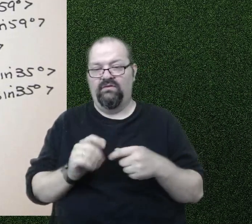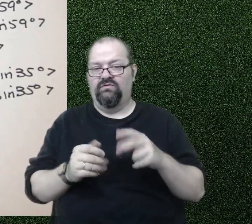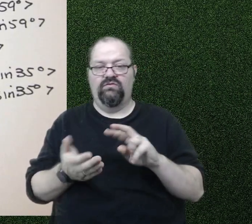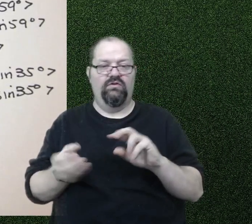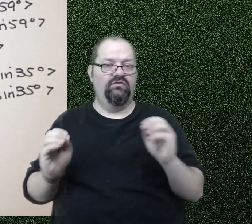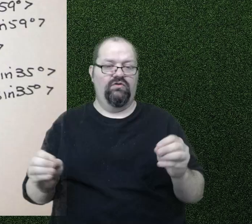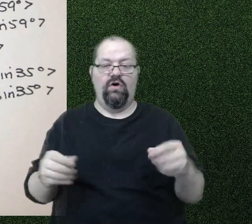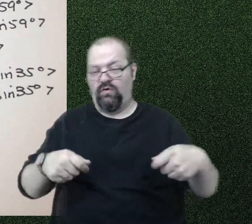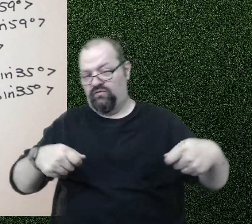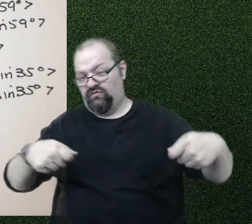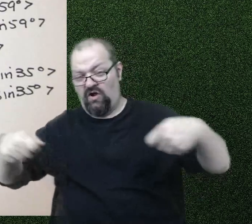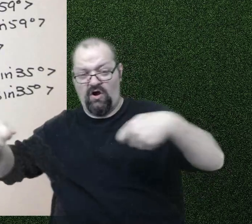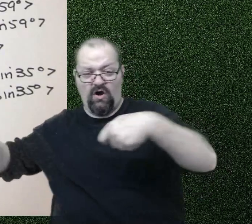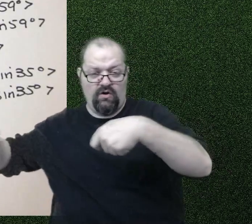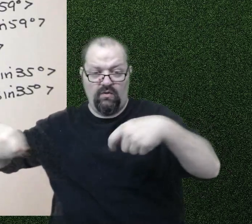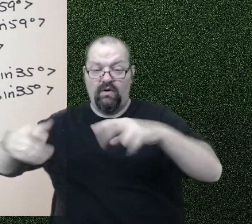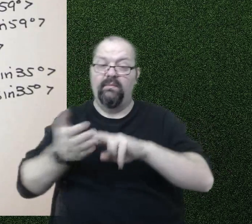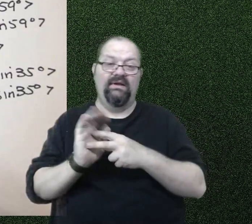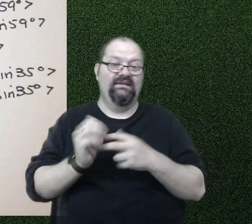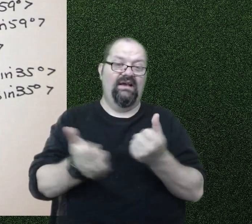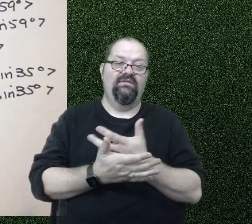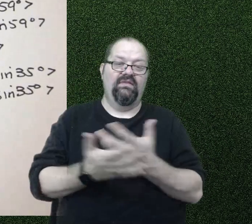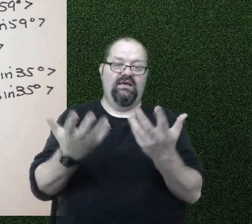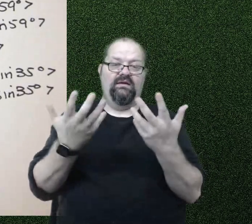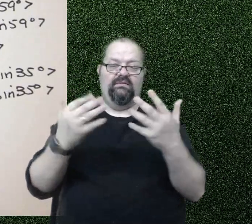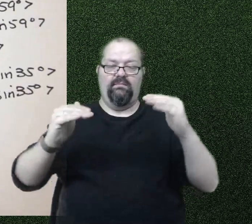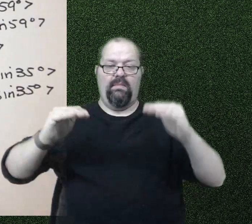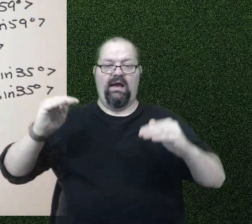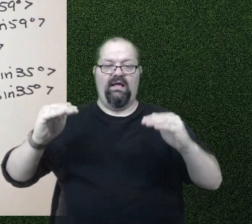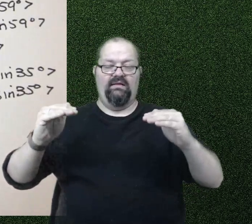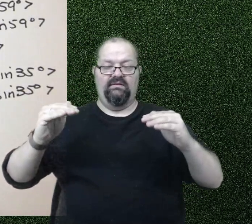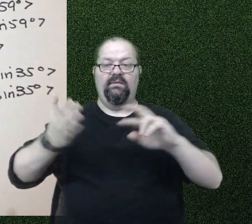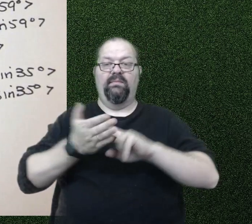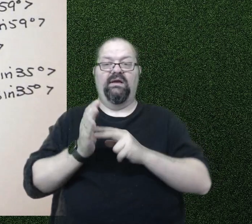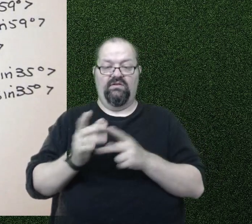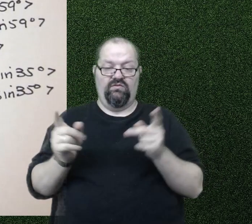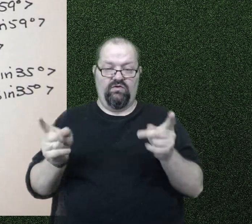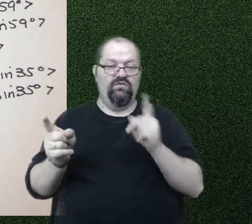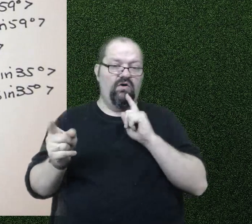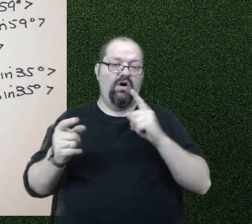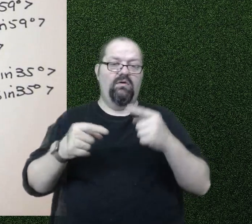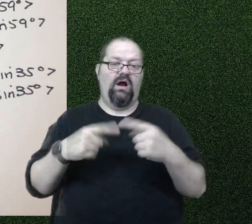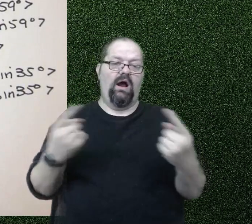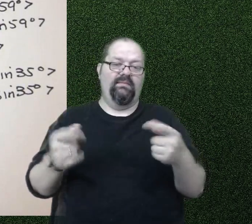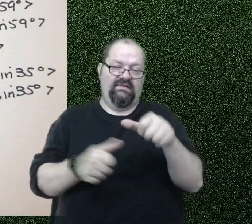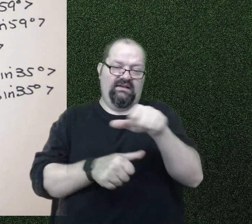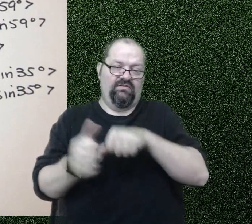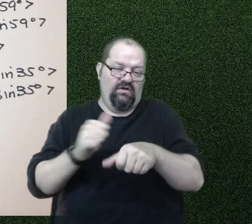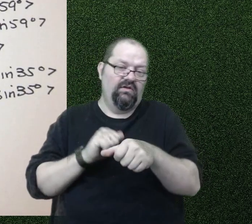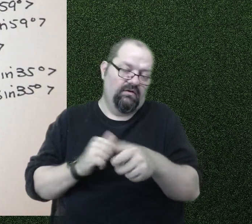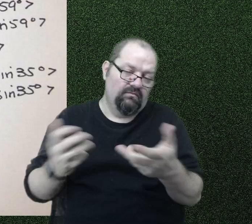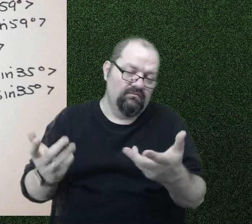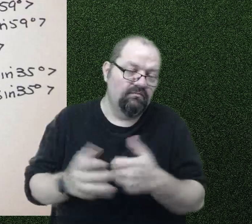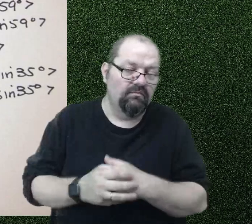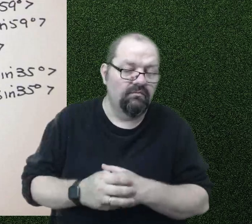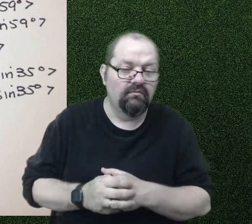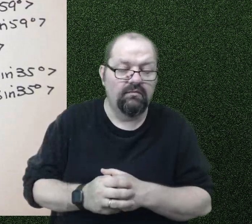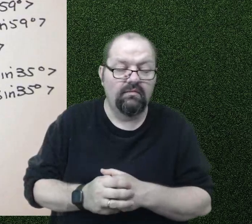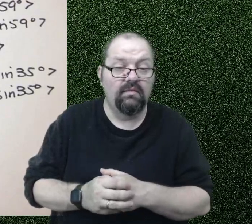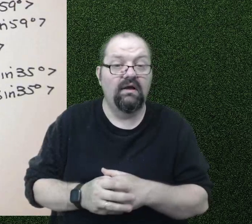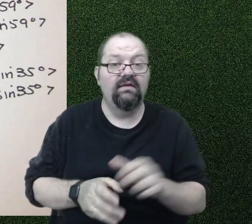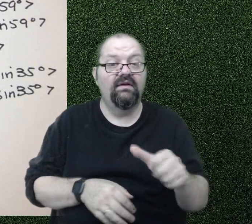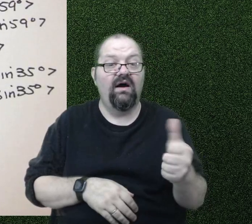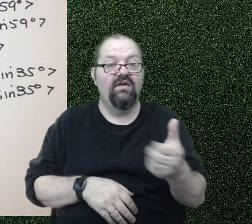war. Everything is balanced out. Those two should be opposite of each other, and they are, so that's a very good thing. The other